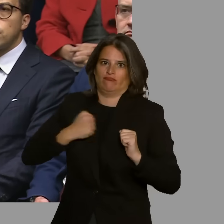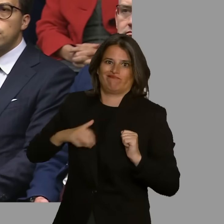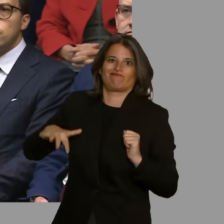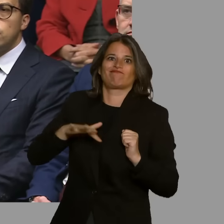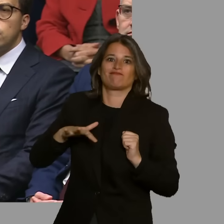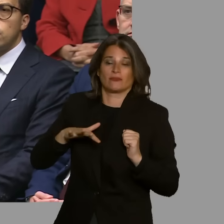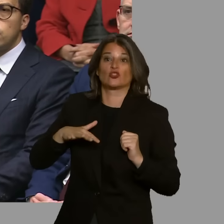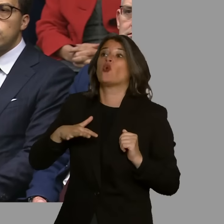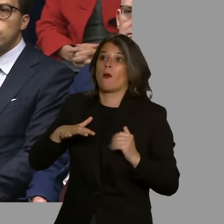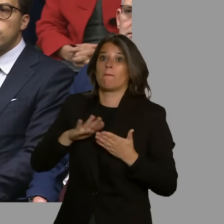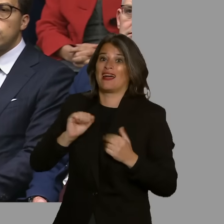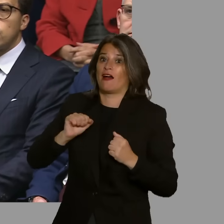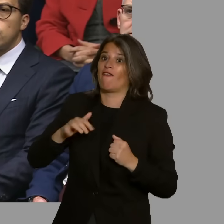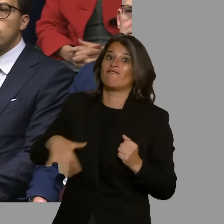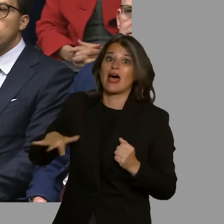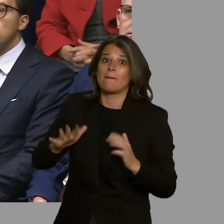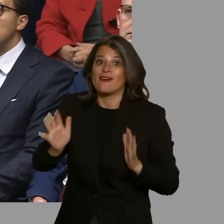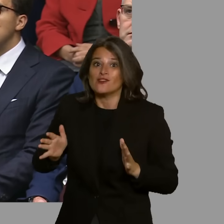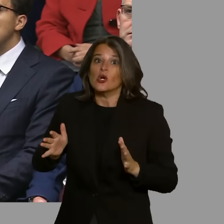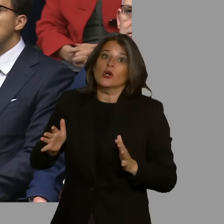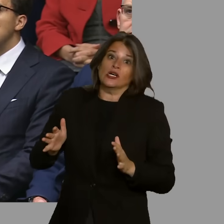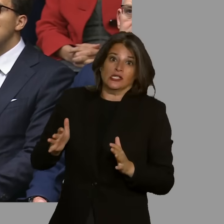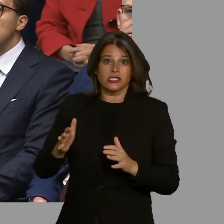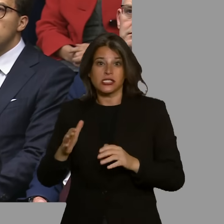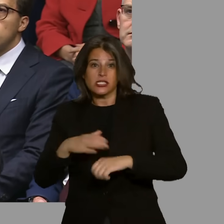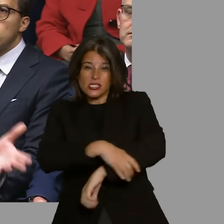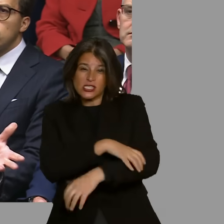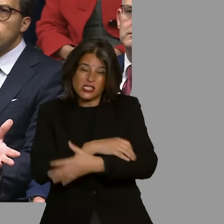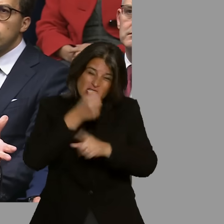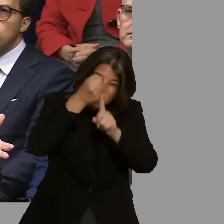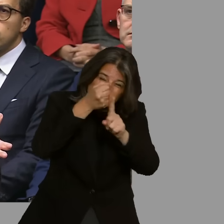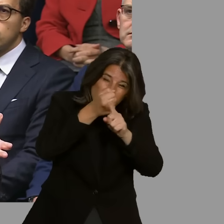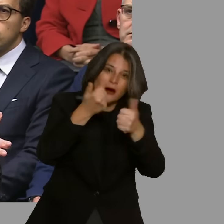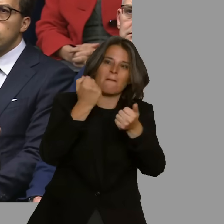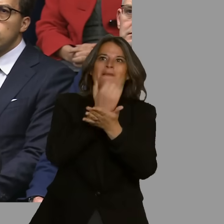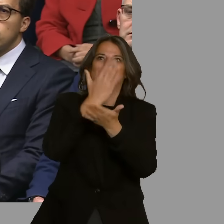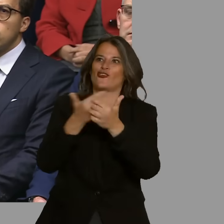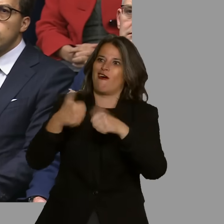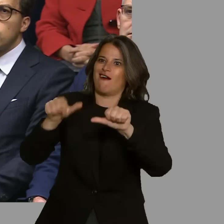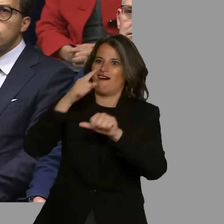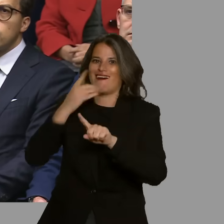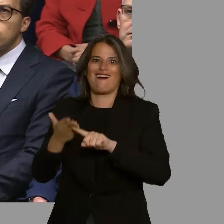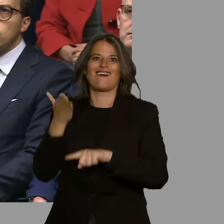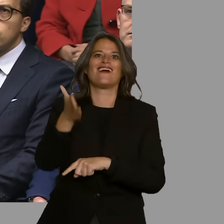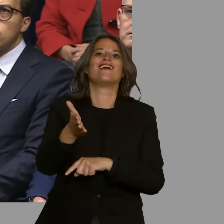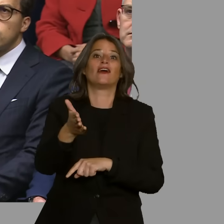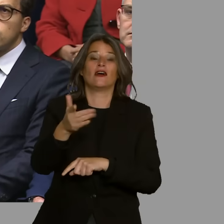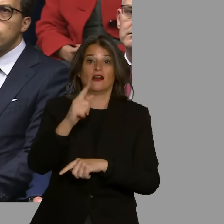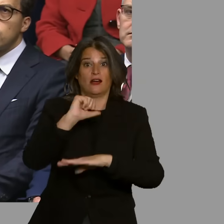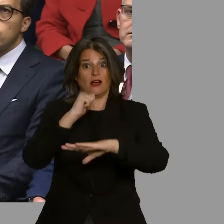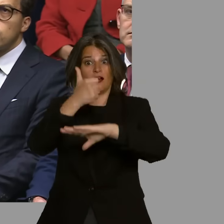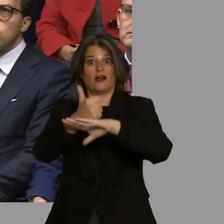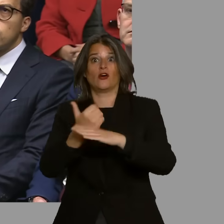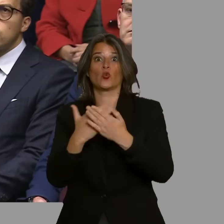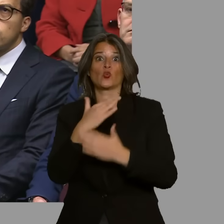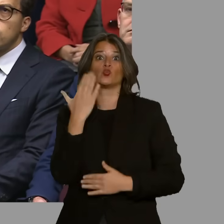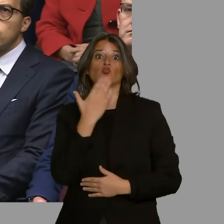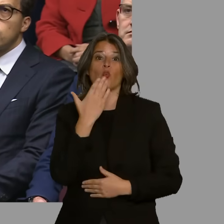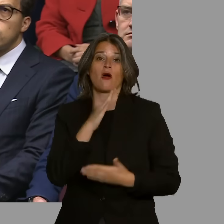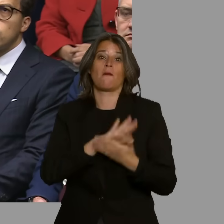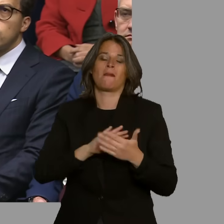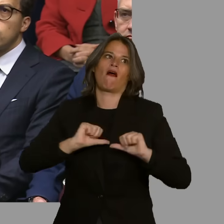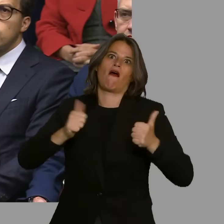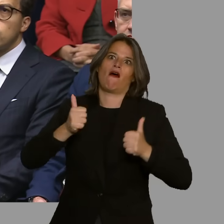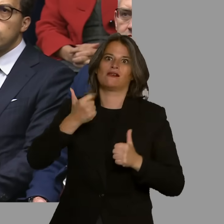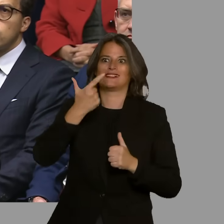finally up and running, will the Prime Minister commit to working with the Department for Education and Dorset Council to ensure that a SEND school